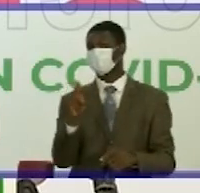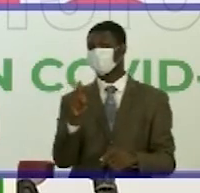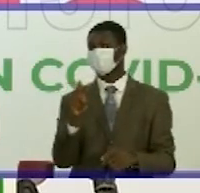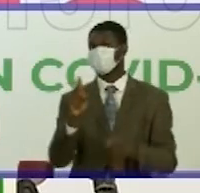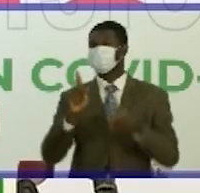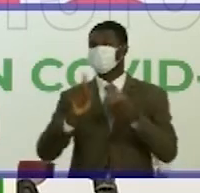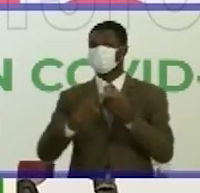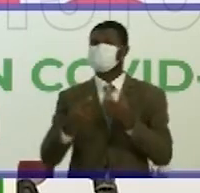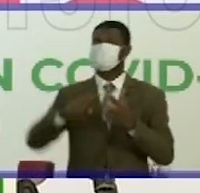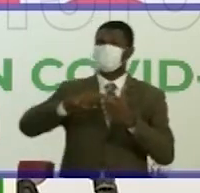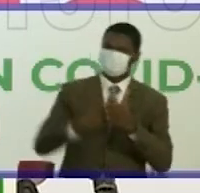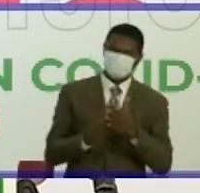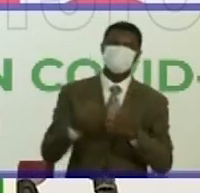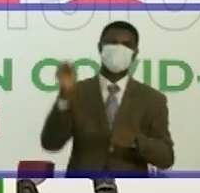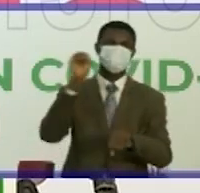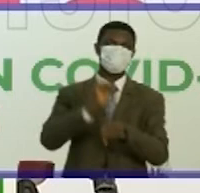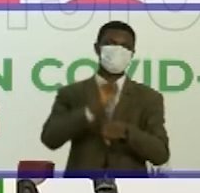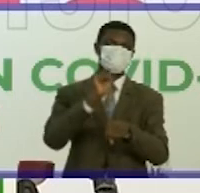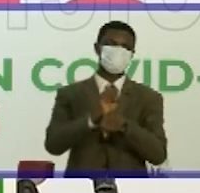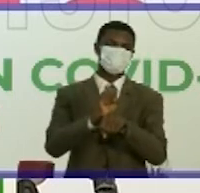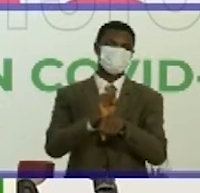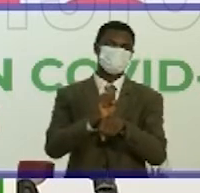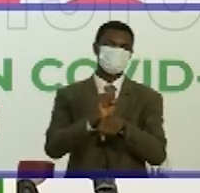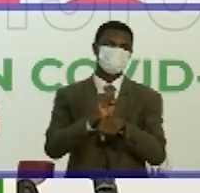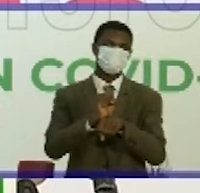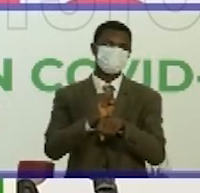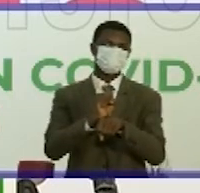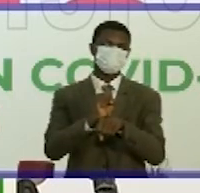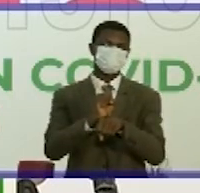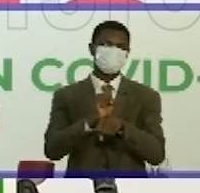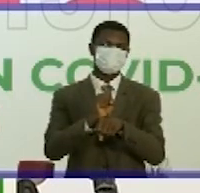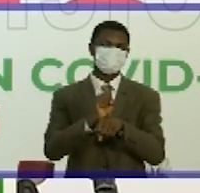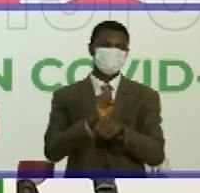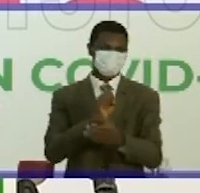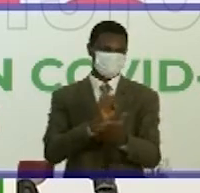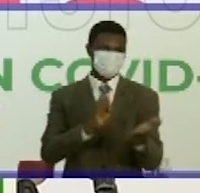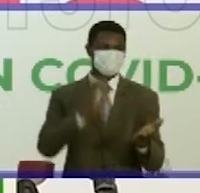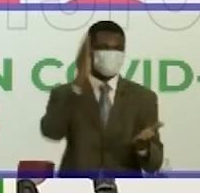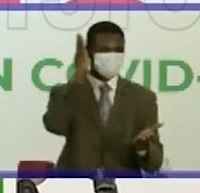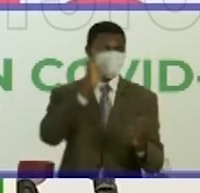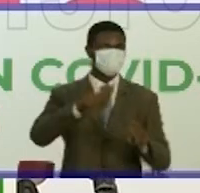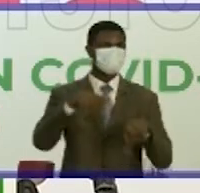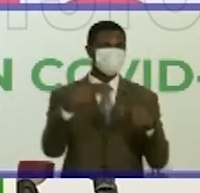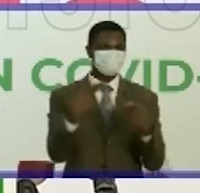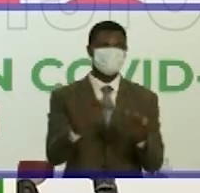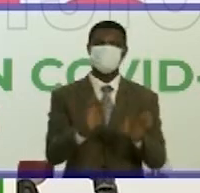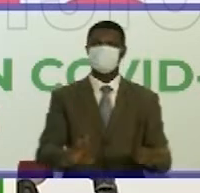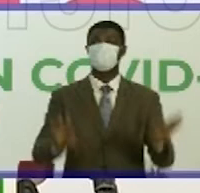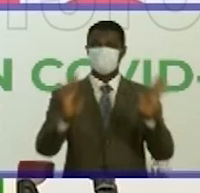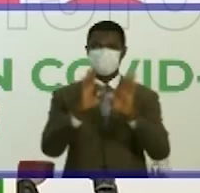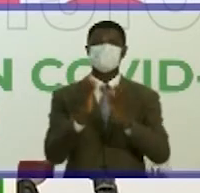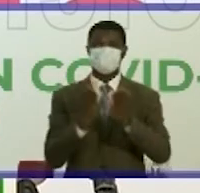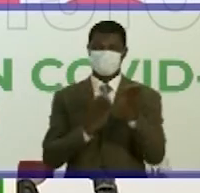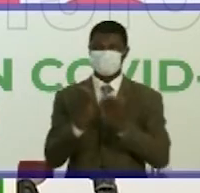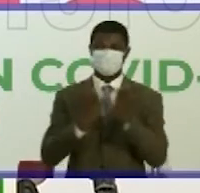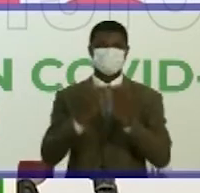to resume work who would provide essential services for the workings